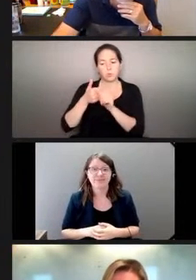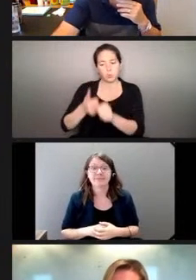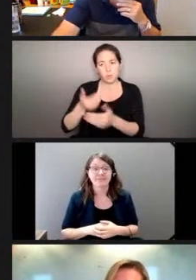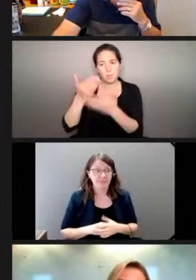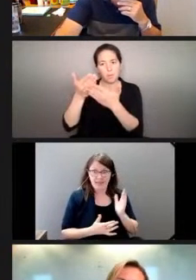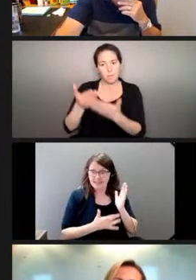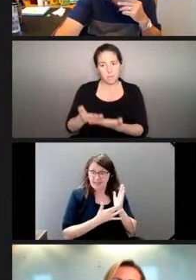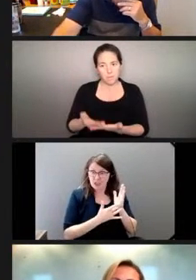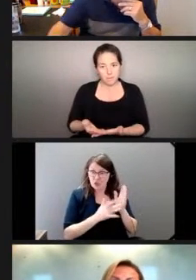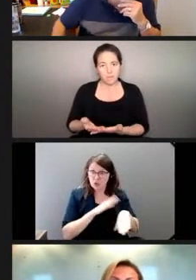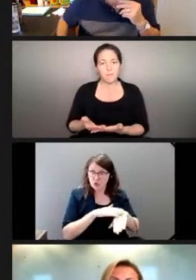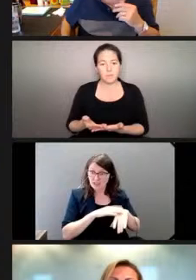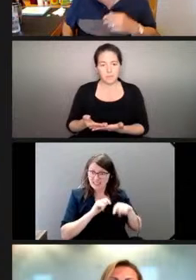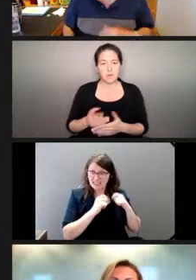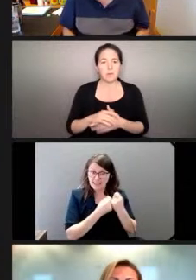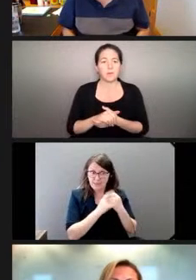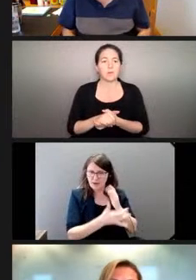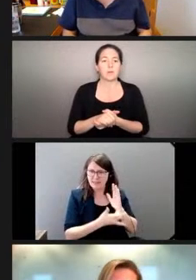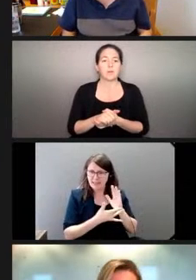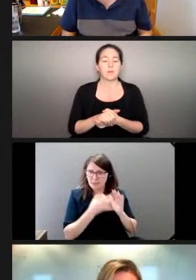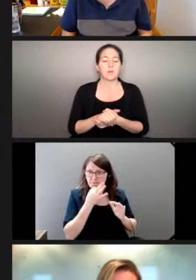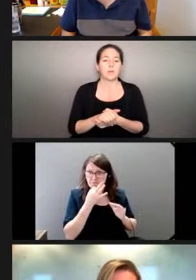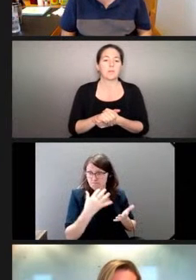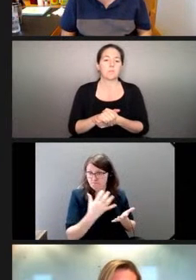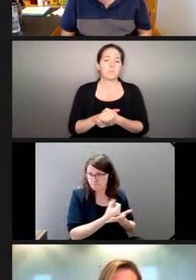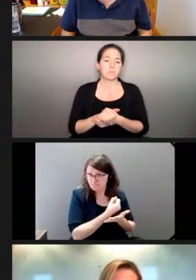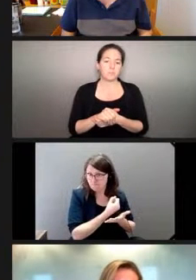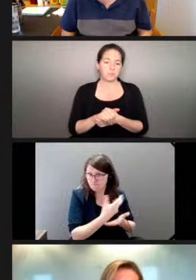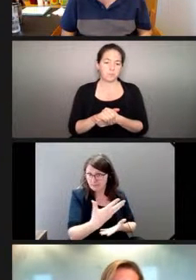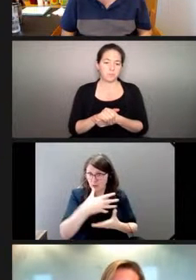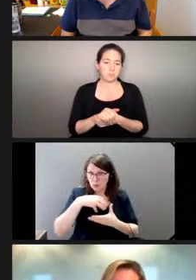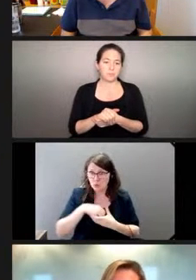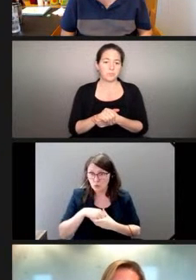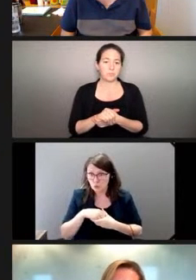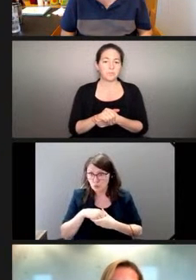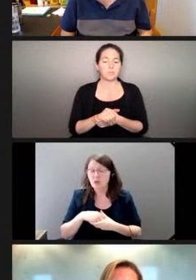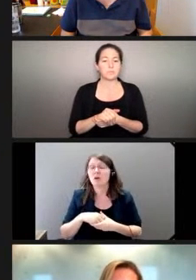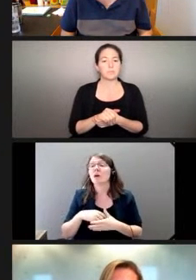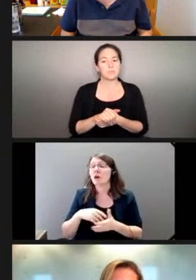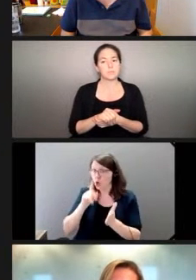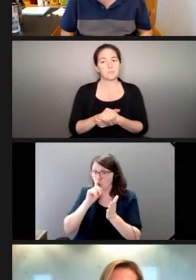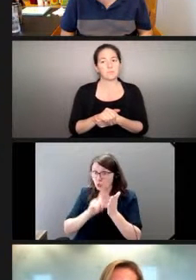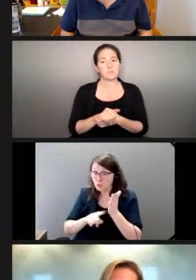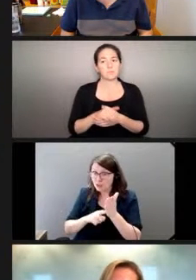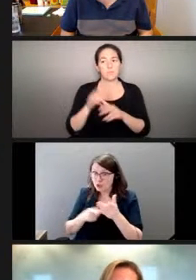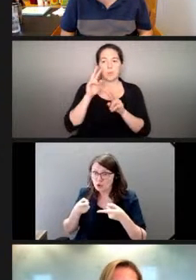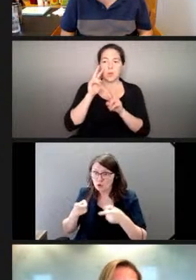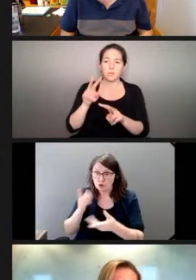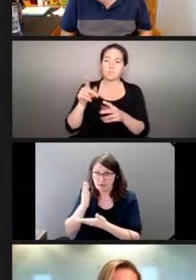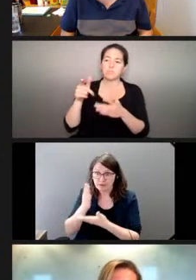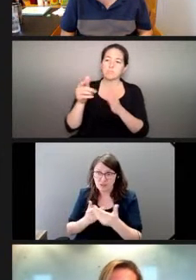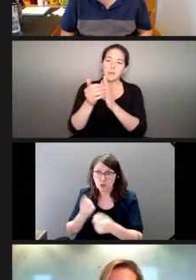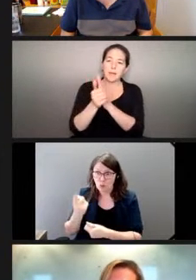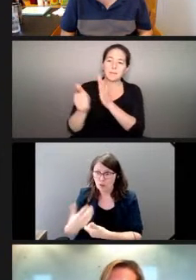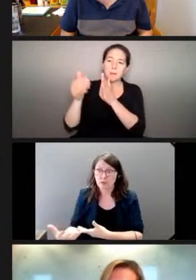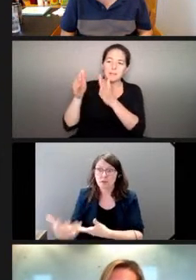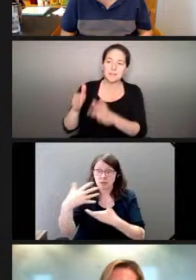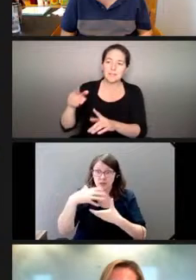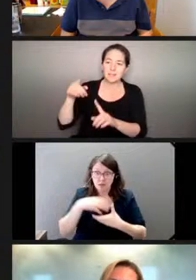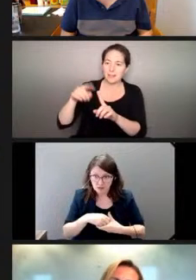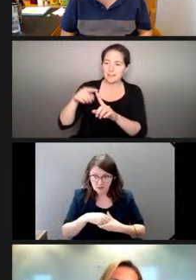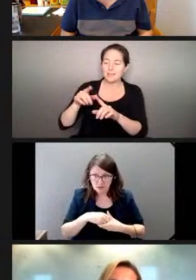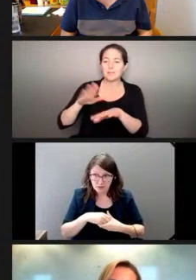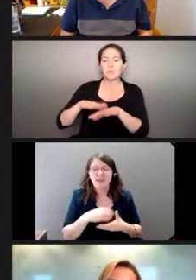consulting team based on extensive research that was conducted in phase 1 and further supplemented by additional research in phase